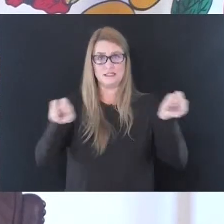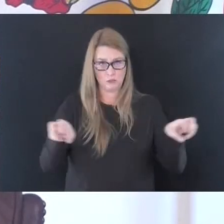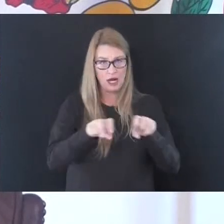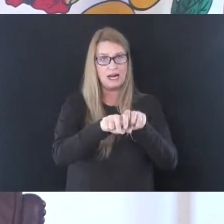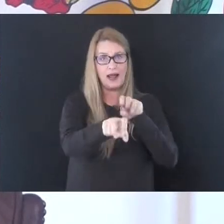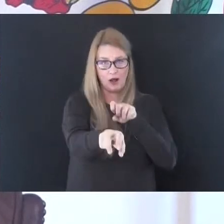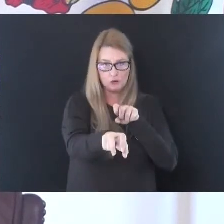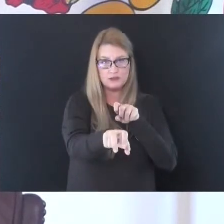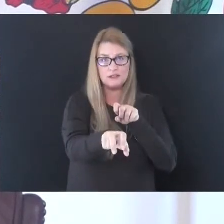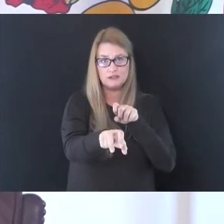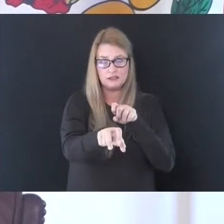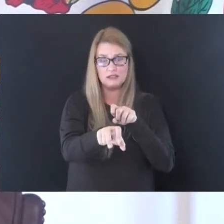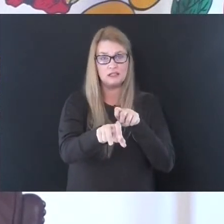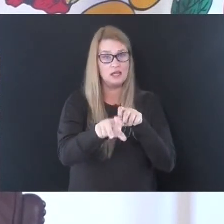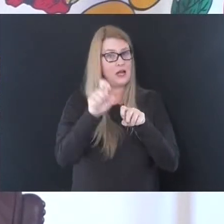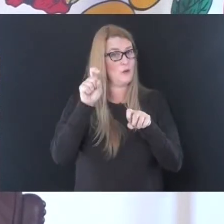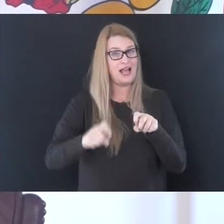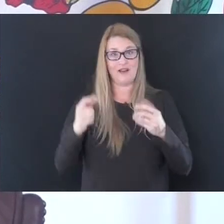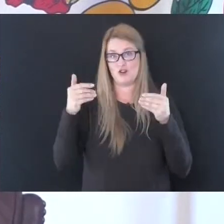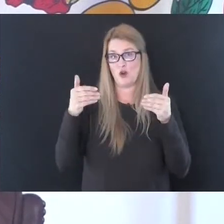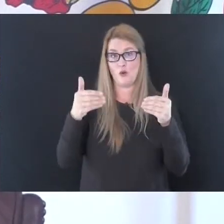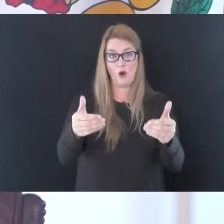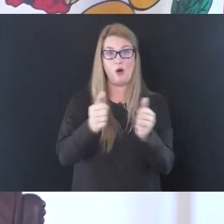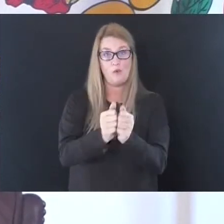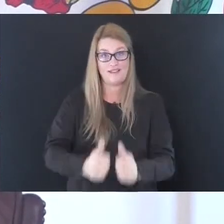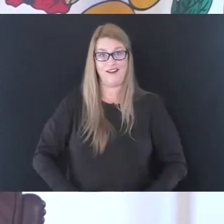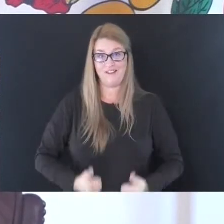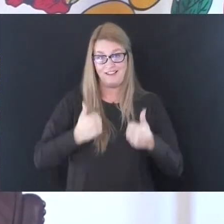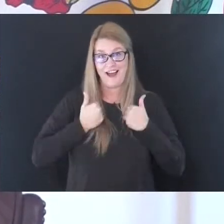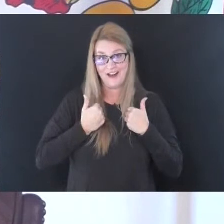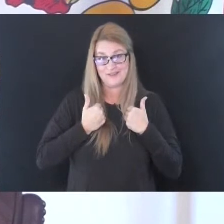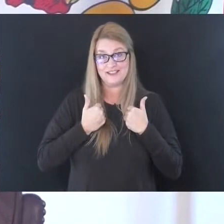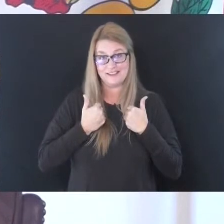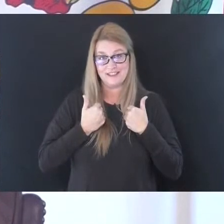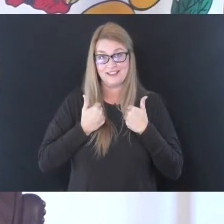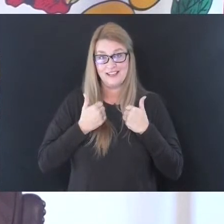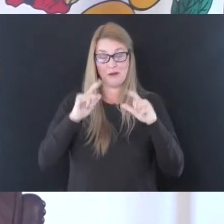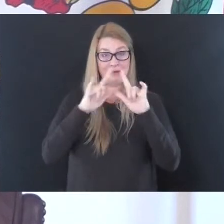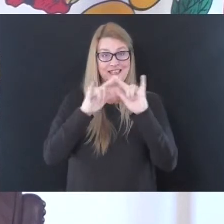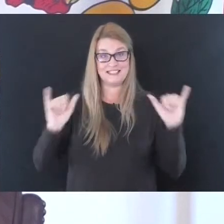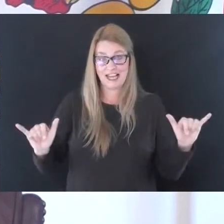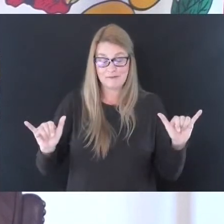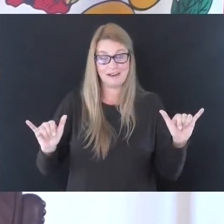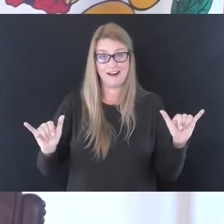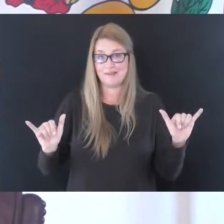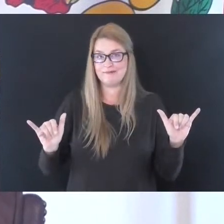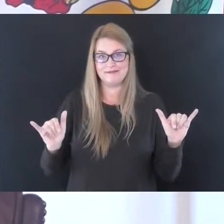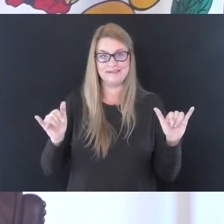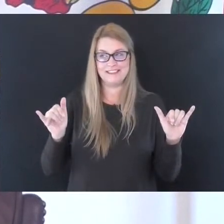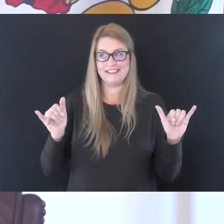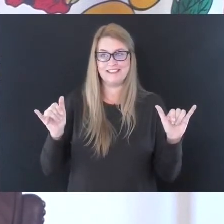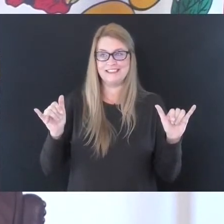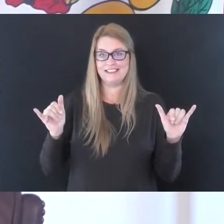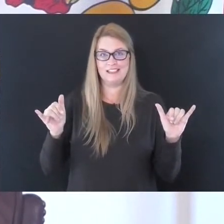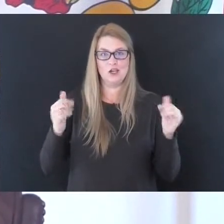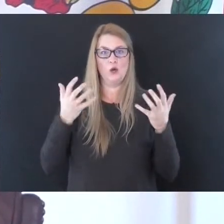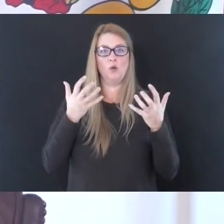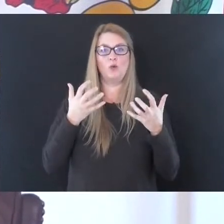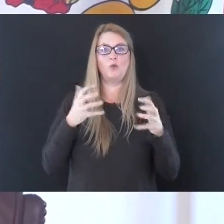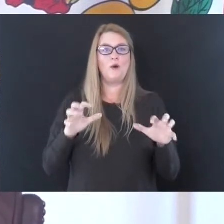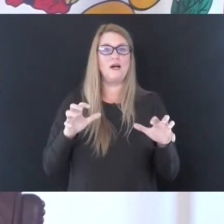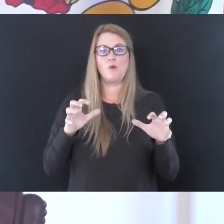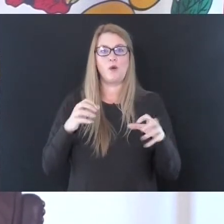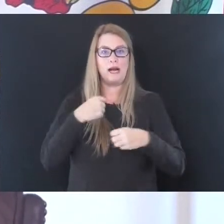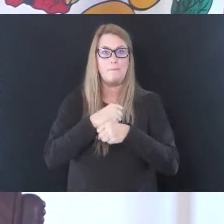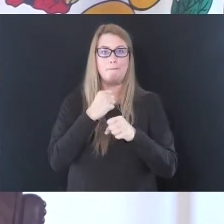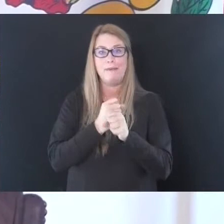and we've got to go on with our lives and everything, but at the same time, we don't want to go on at the risk of